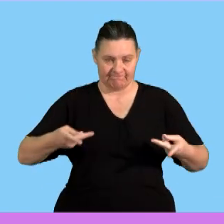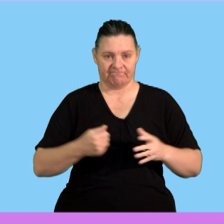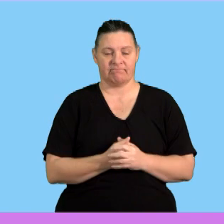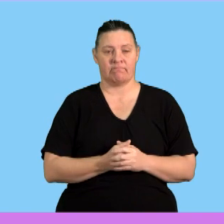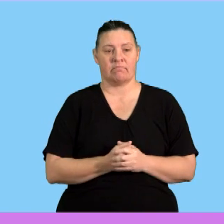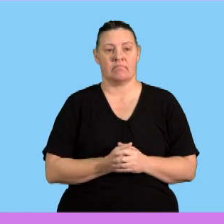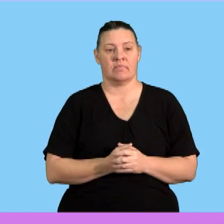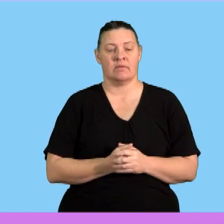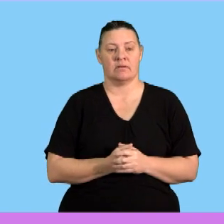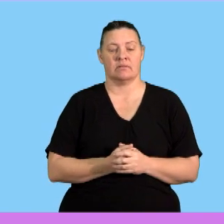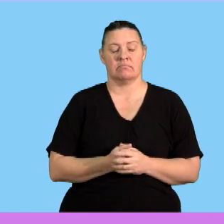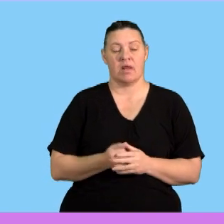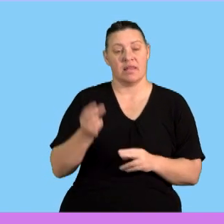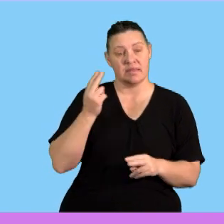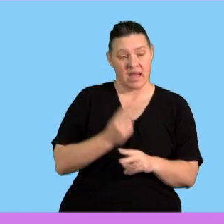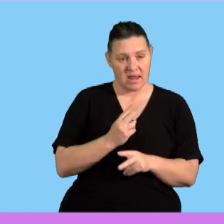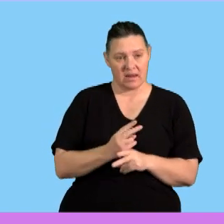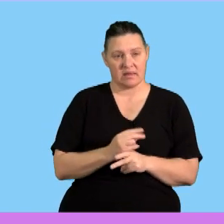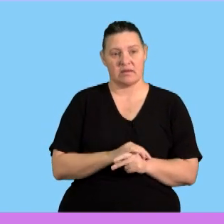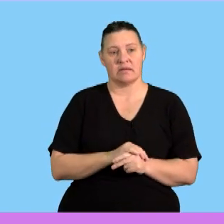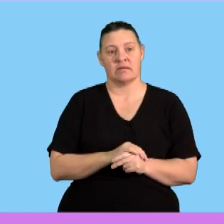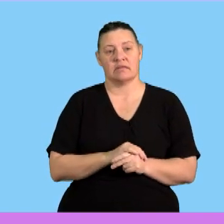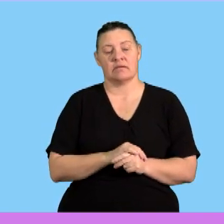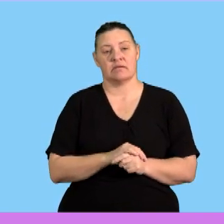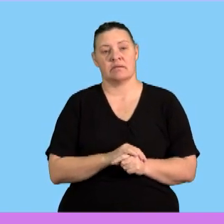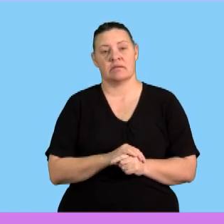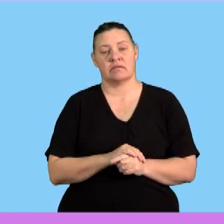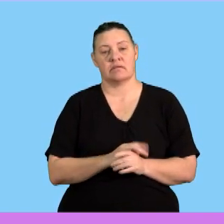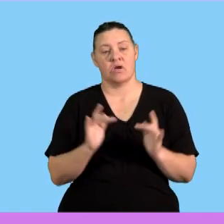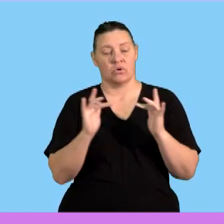Right, so that part there that we did in the first part. And then